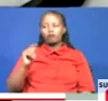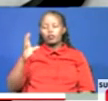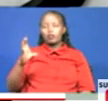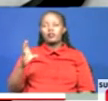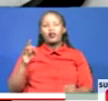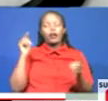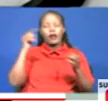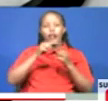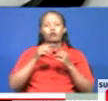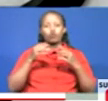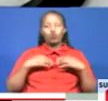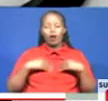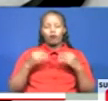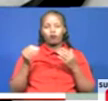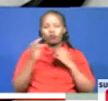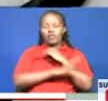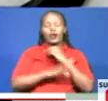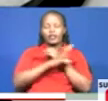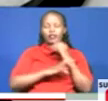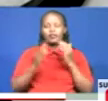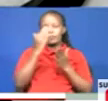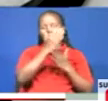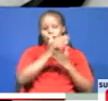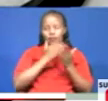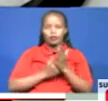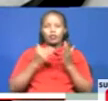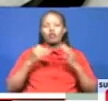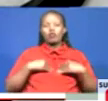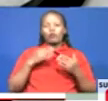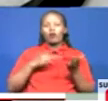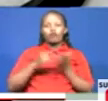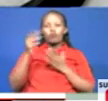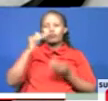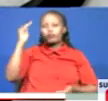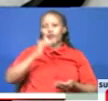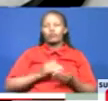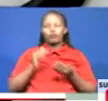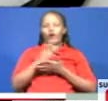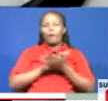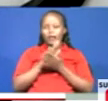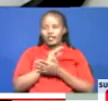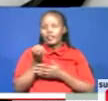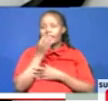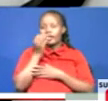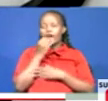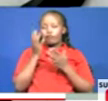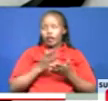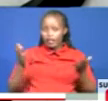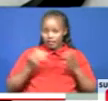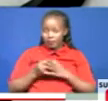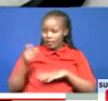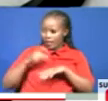of state initiatives to create a price stabilizer for essential household food items. During a cabinet